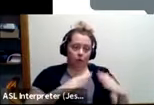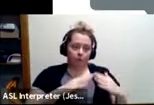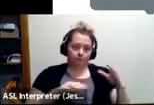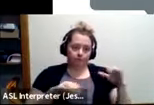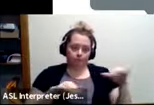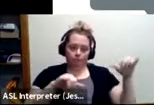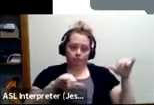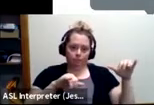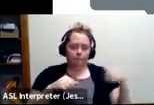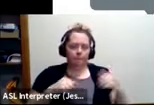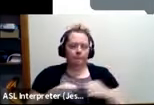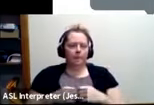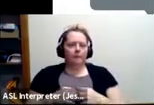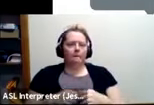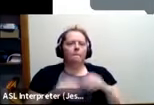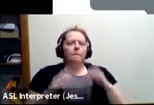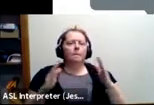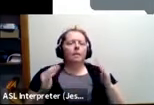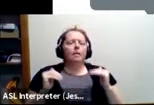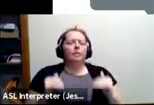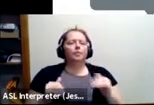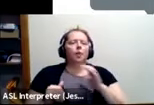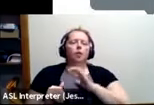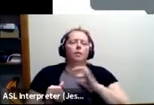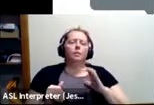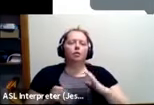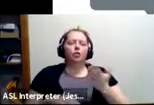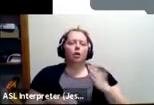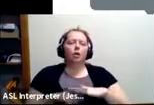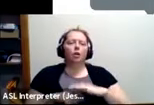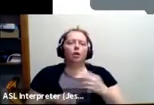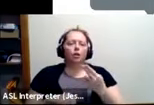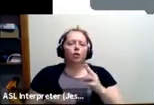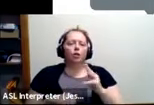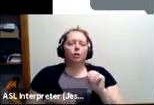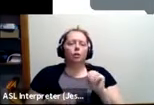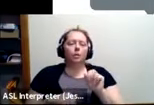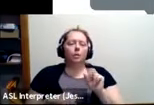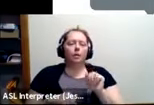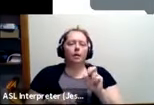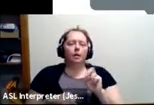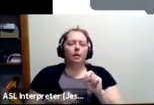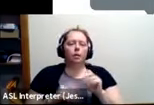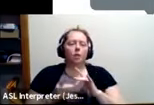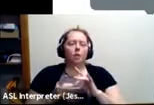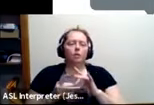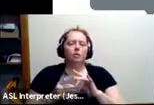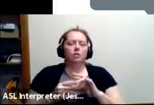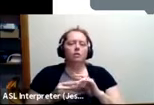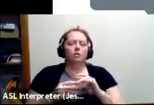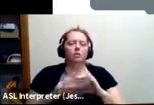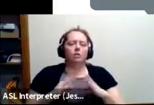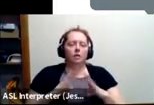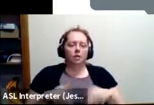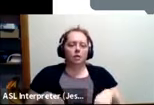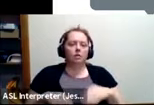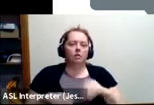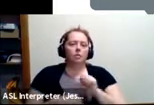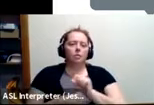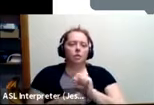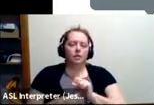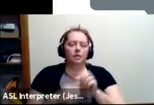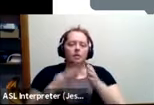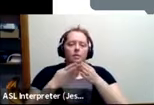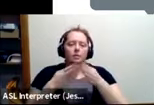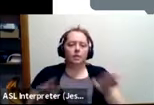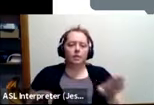So the Commission on Human Relations does those three types of complaints: housing, employment, and public accommodations. We also take